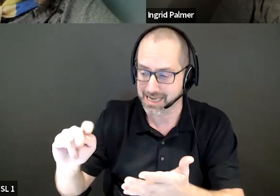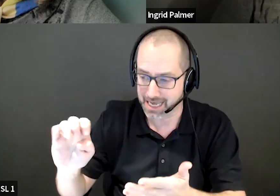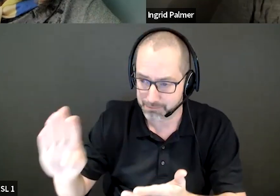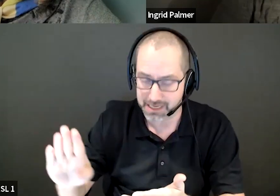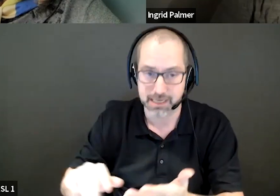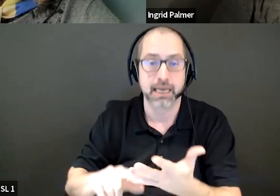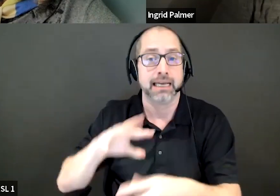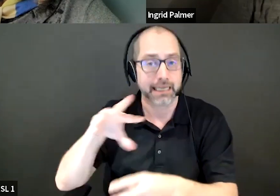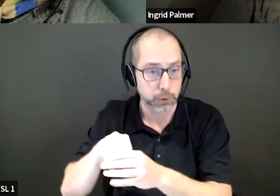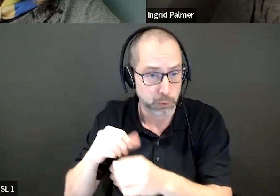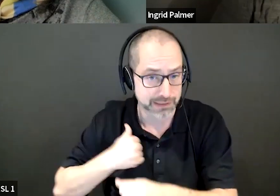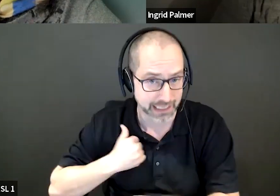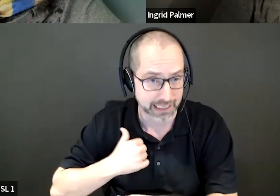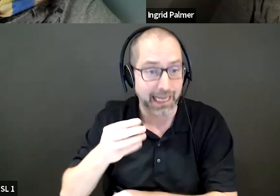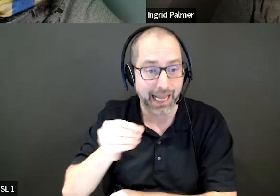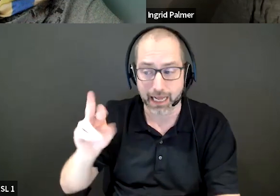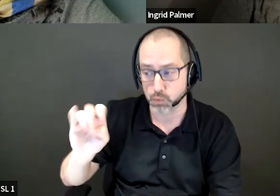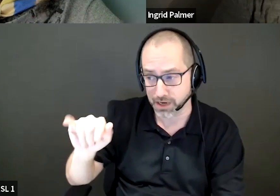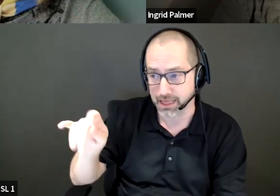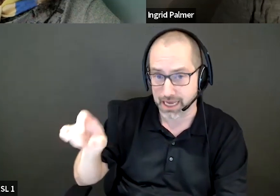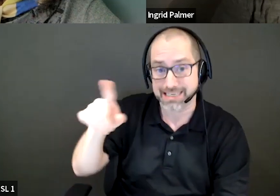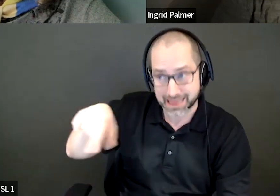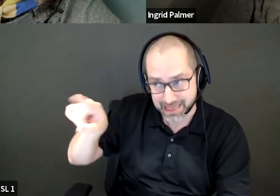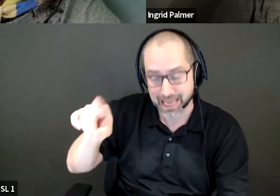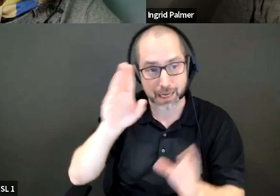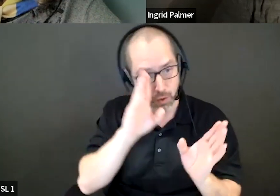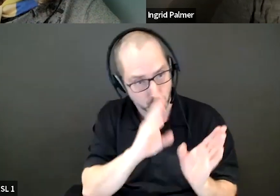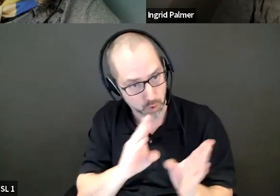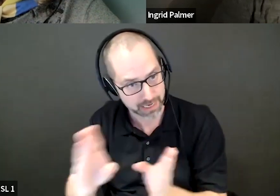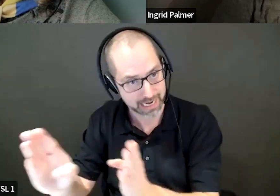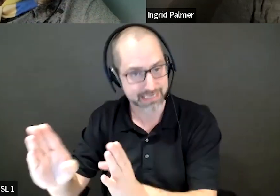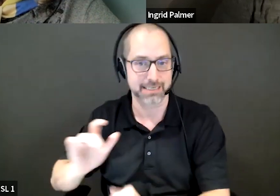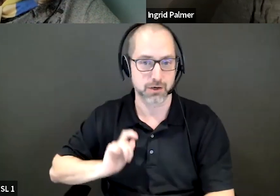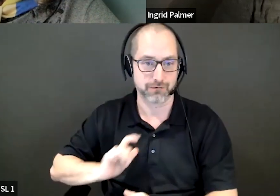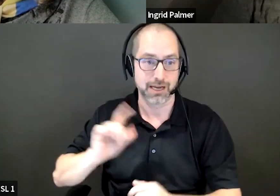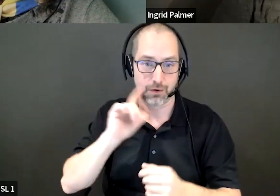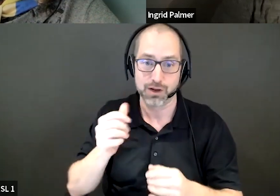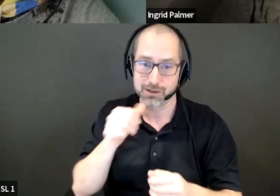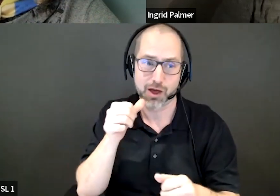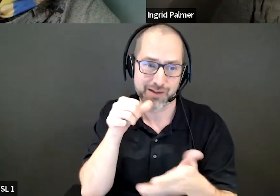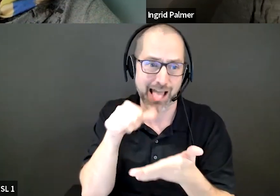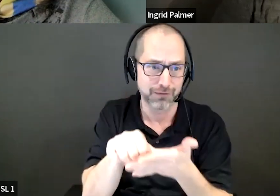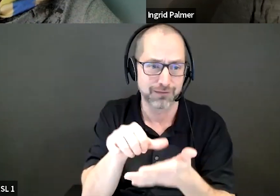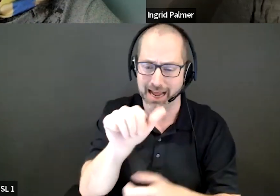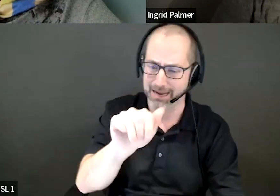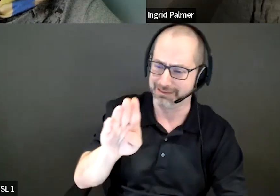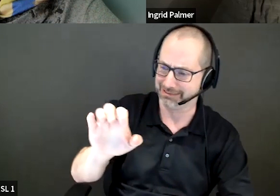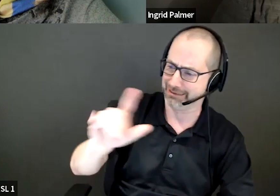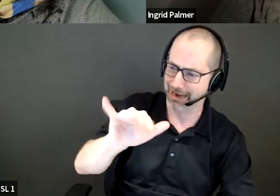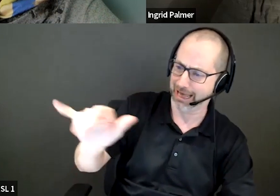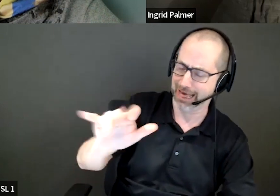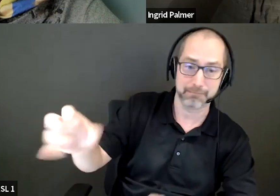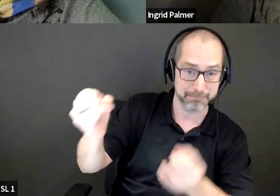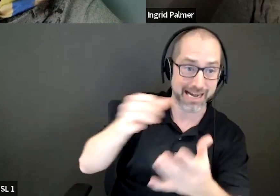they organized this conference. And although there's a lot of letters there in the alphabet, I think we can say that they